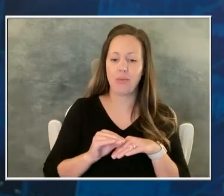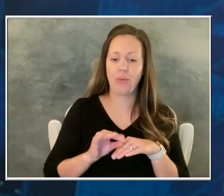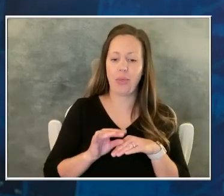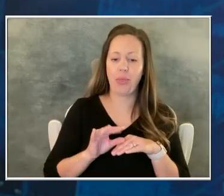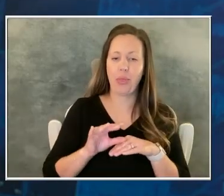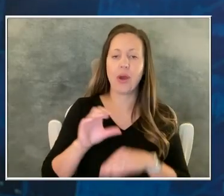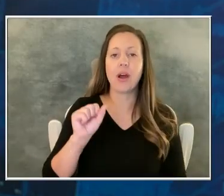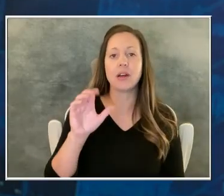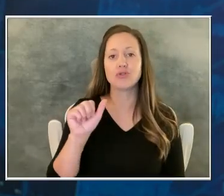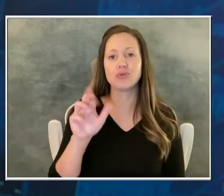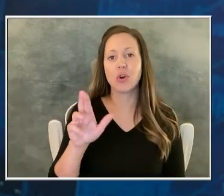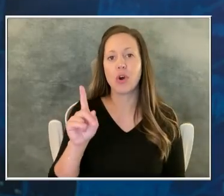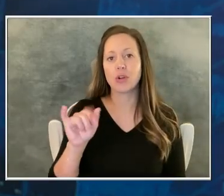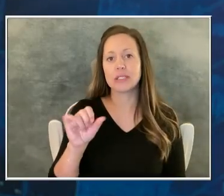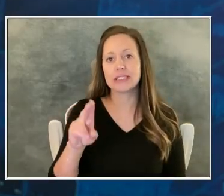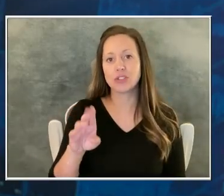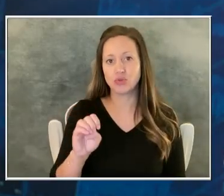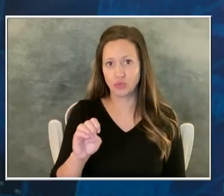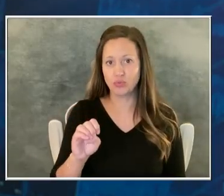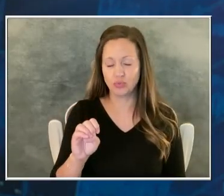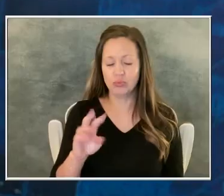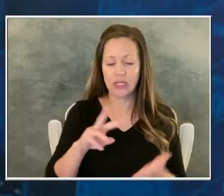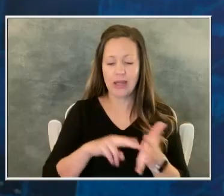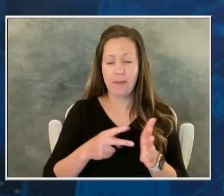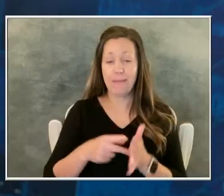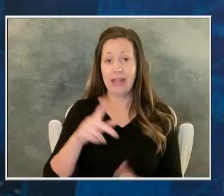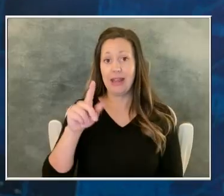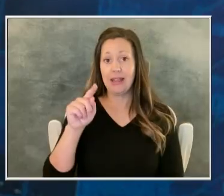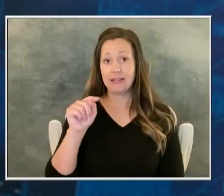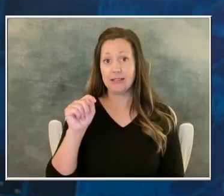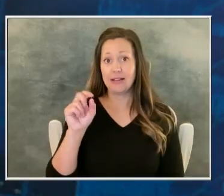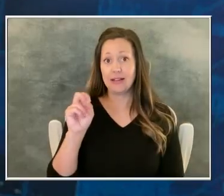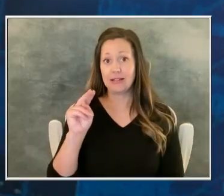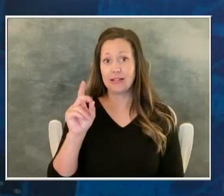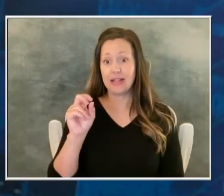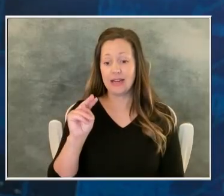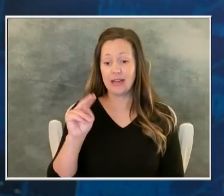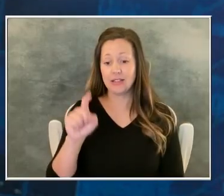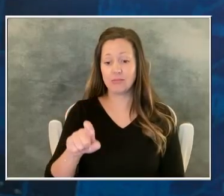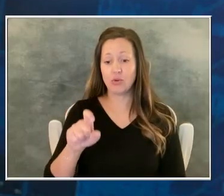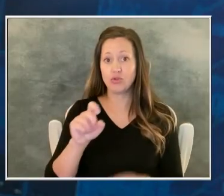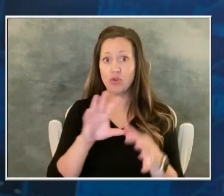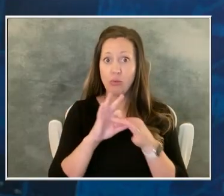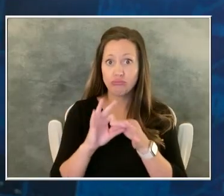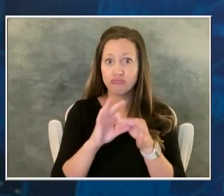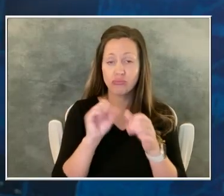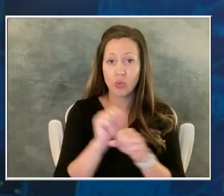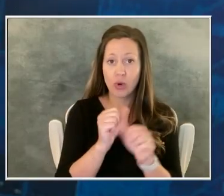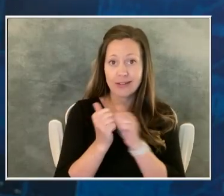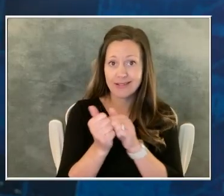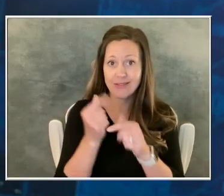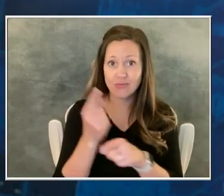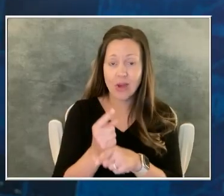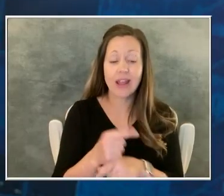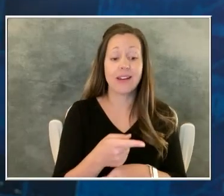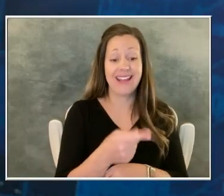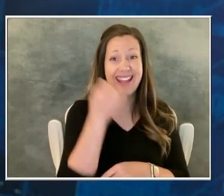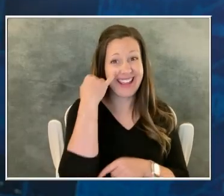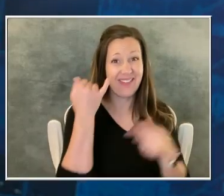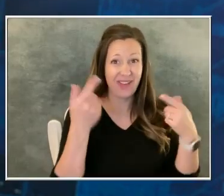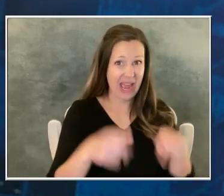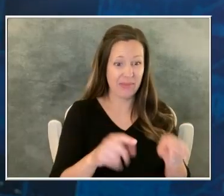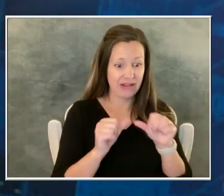is those tendons have fibers are supposed to all work together in sync, and tendinosis, chronic tendinosis